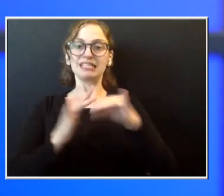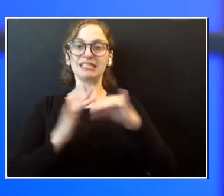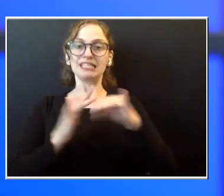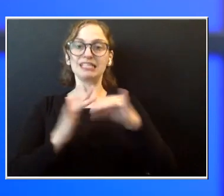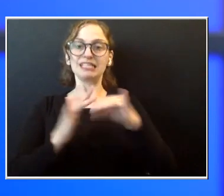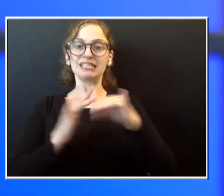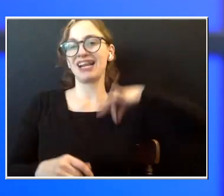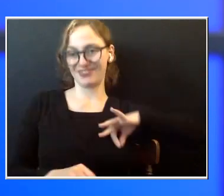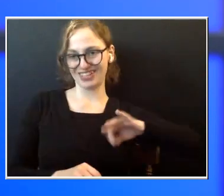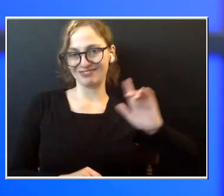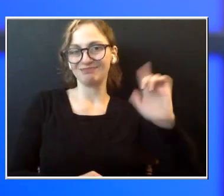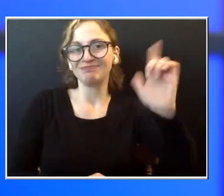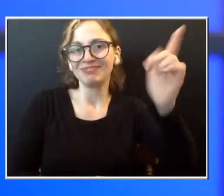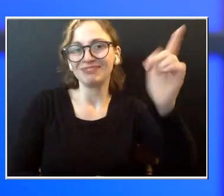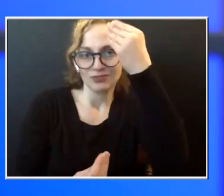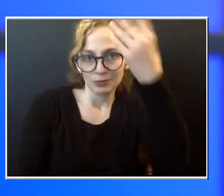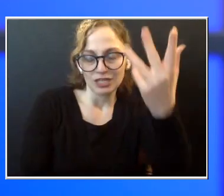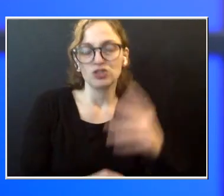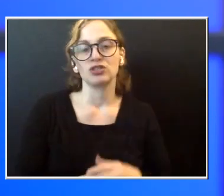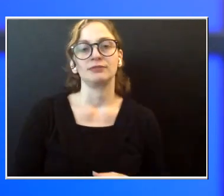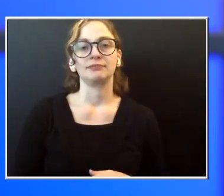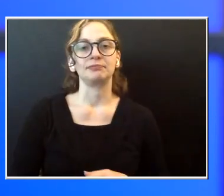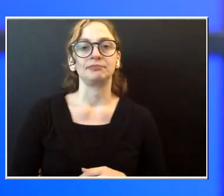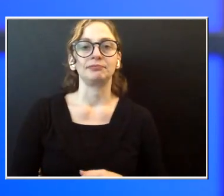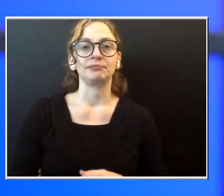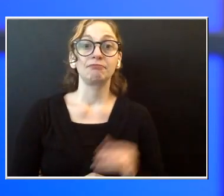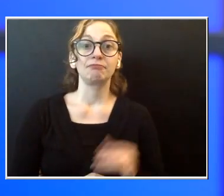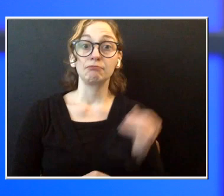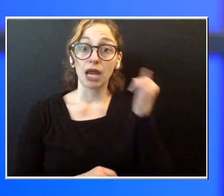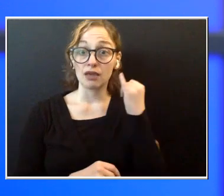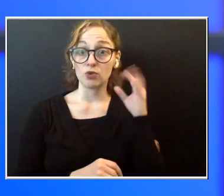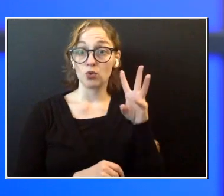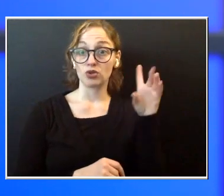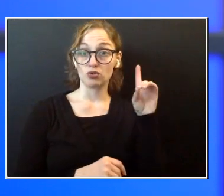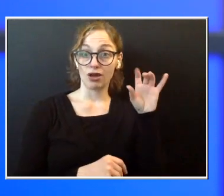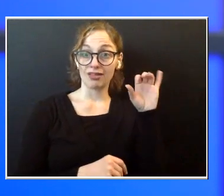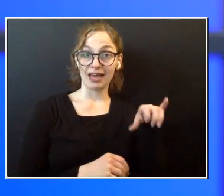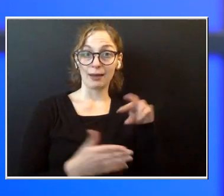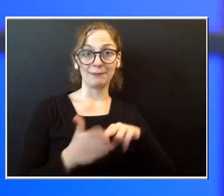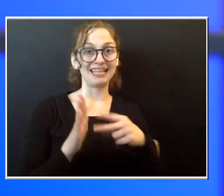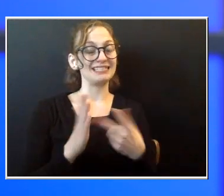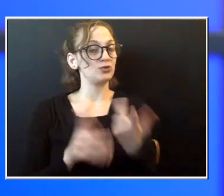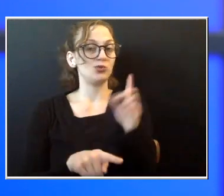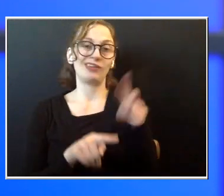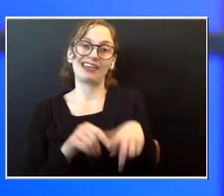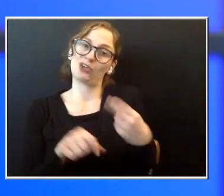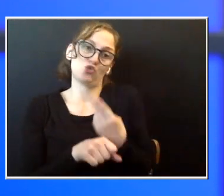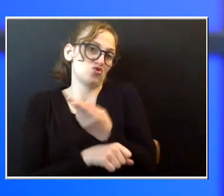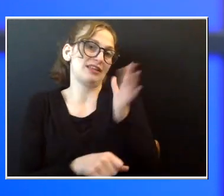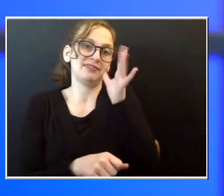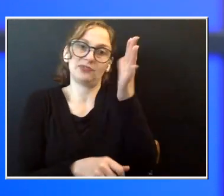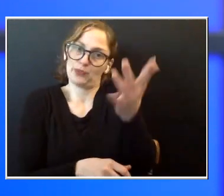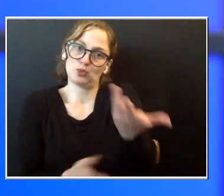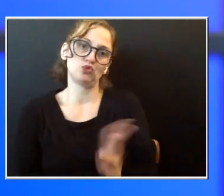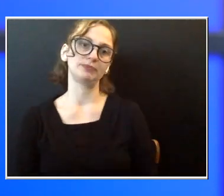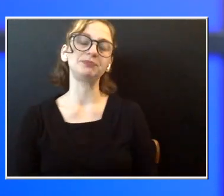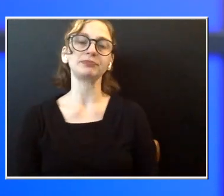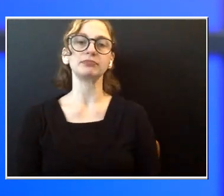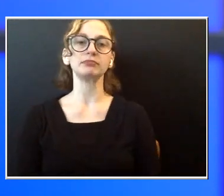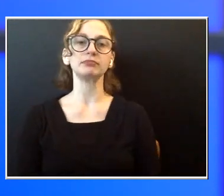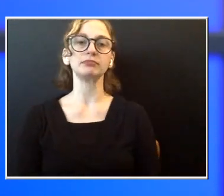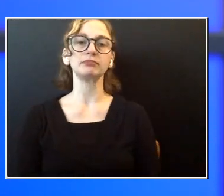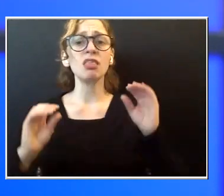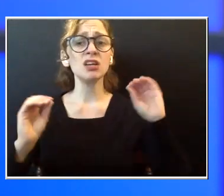then obviously you have withdrawn your biospecimens and these cannot be used anymore. So nothing bad will happen to